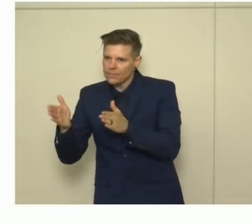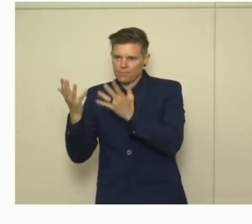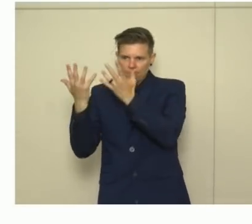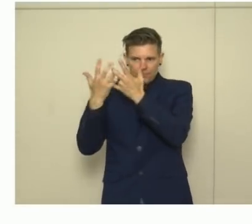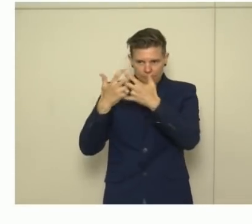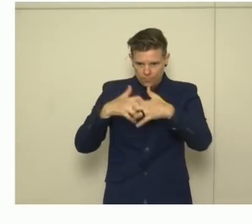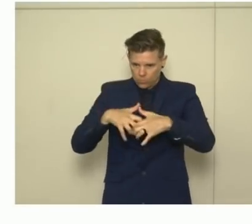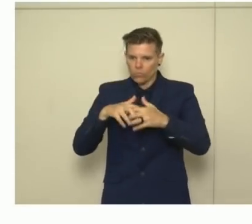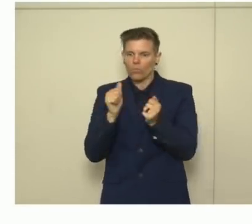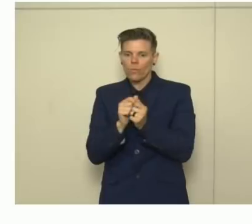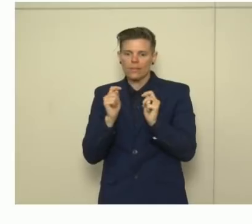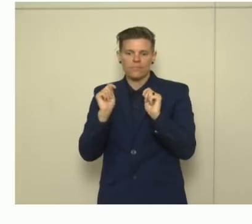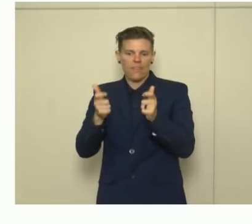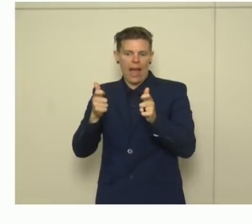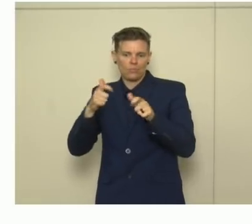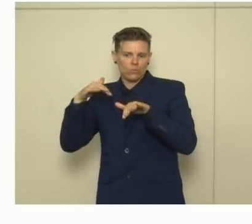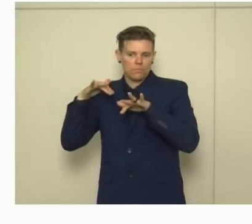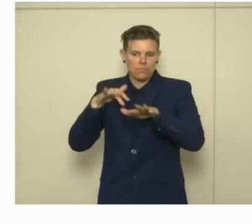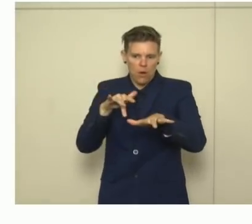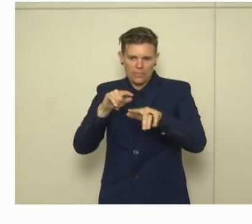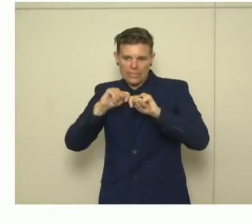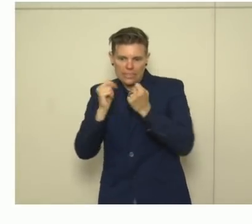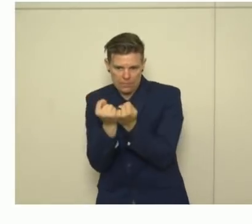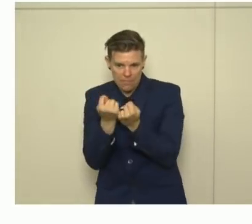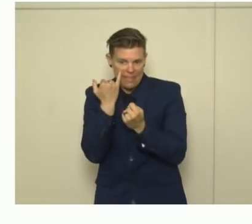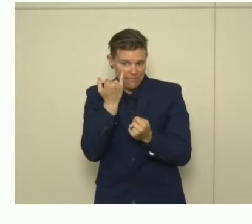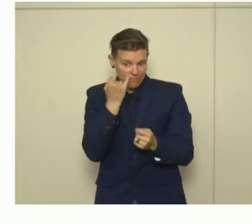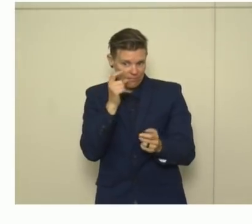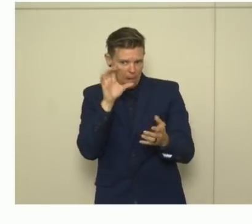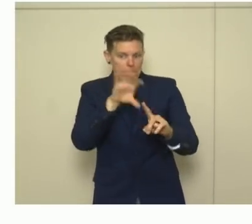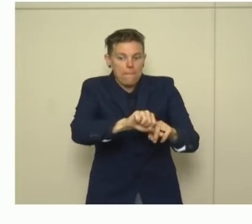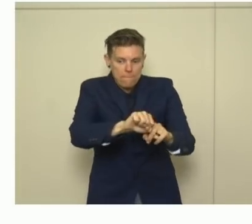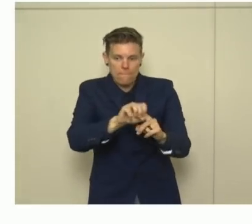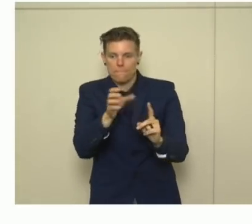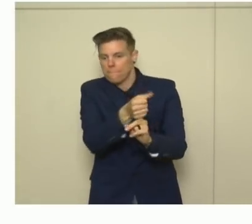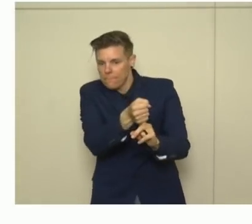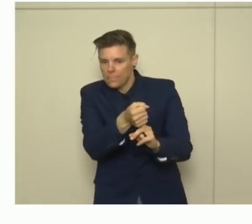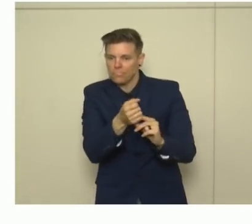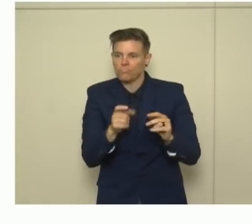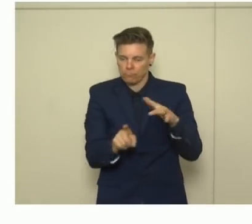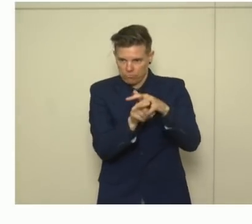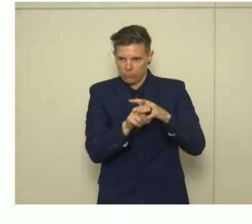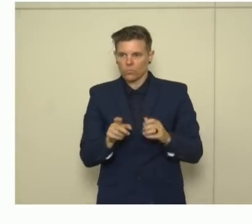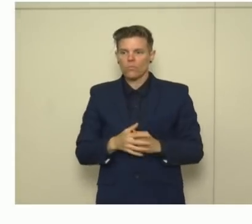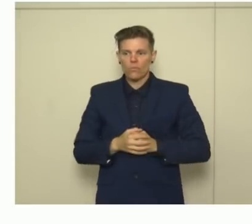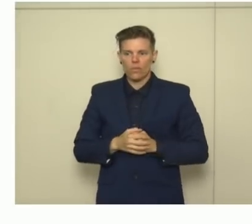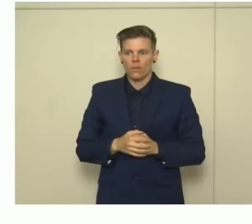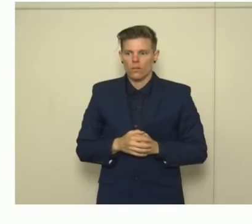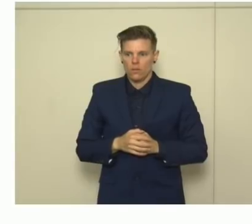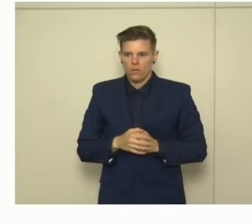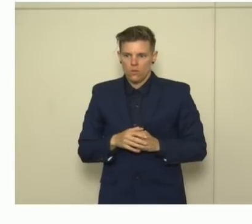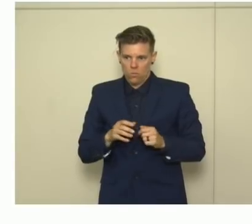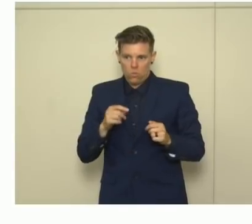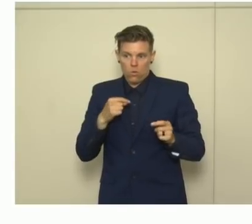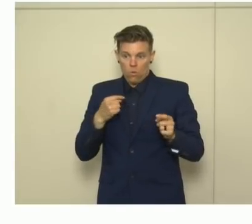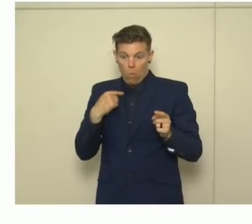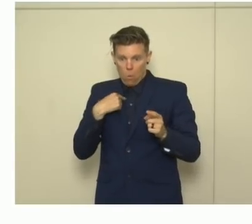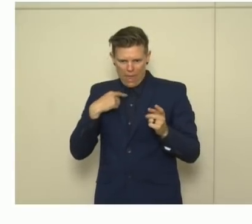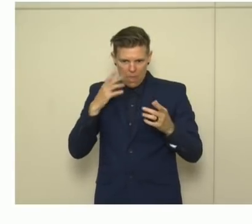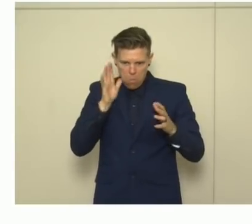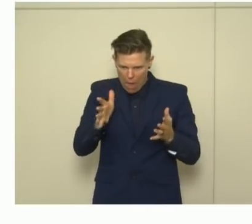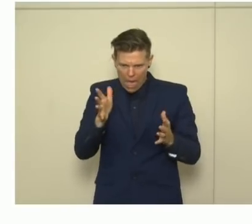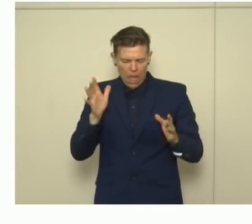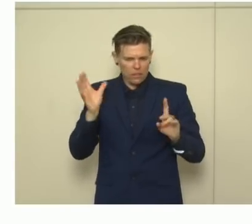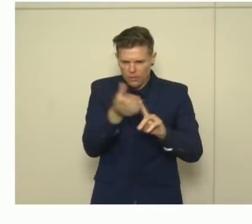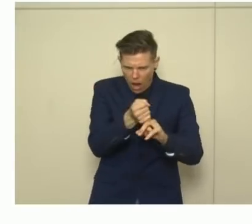single school. We get better at it with each time that we have to respond, unfortunately, that when there is a case. But we know